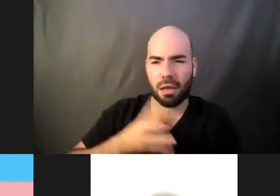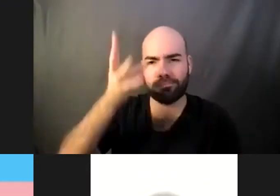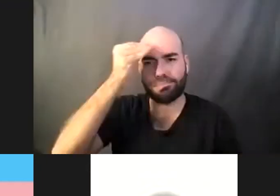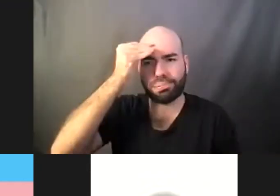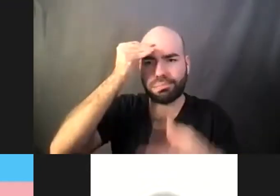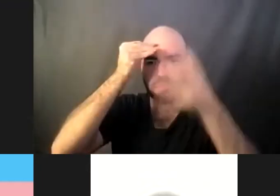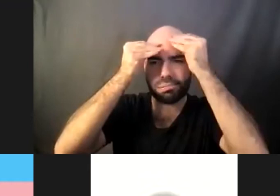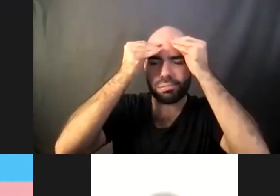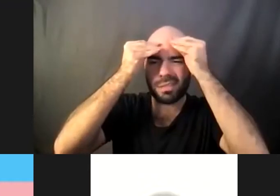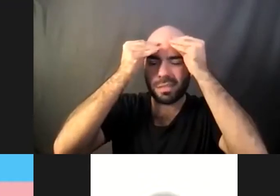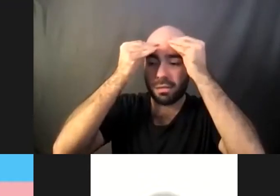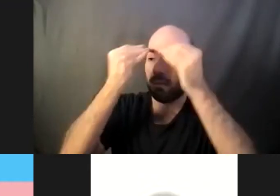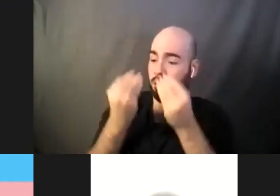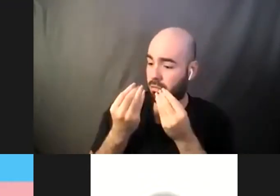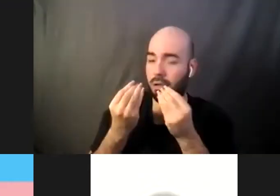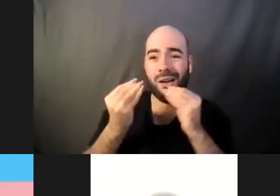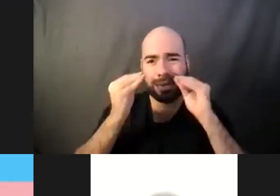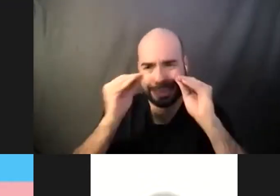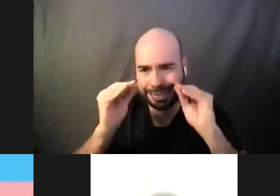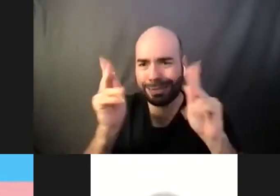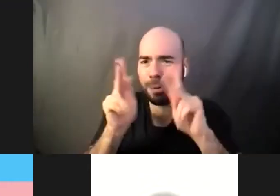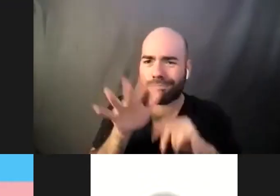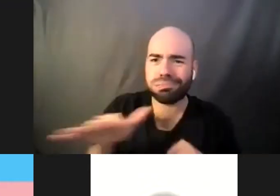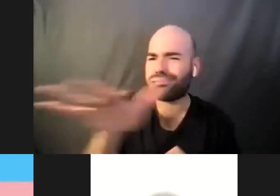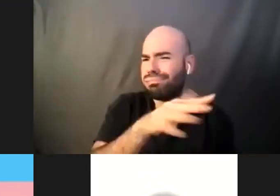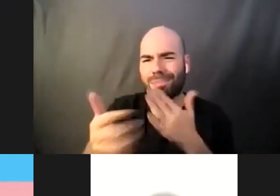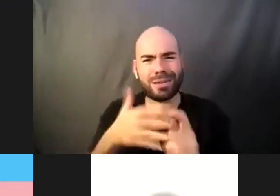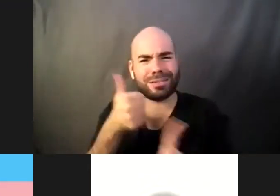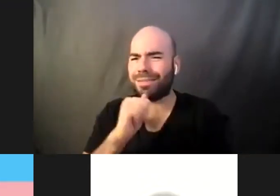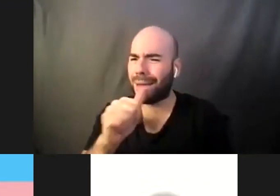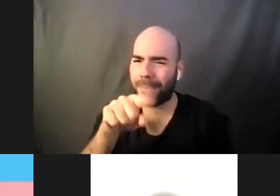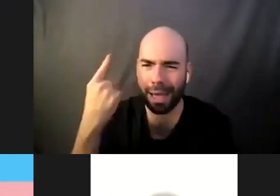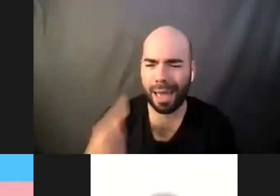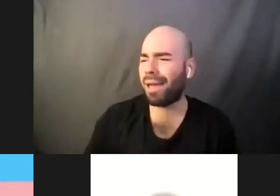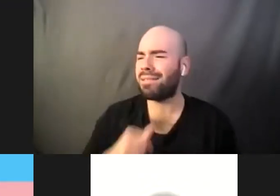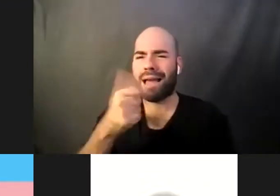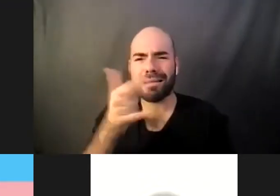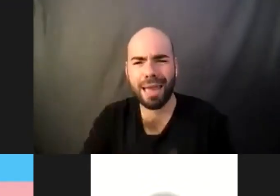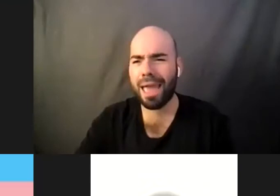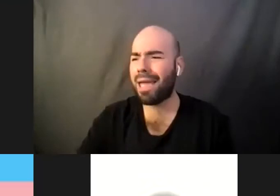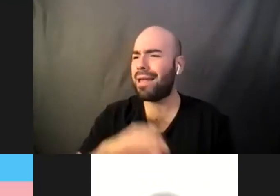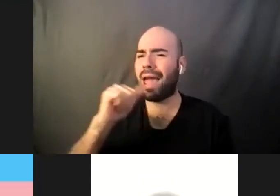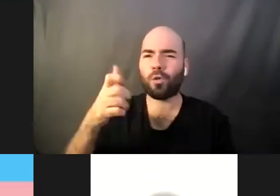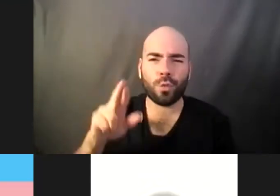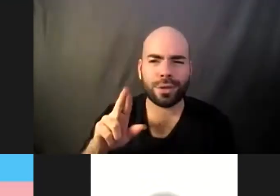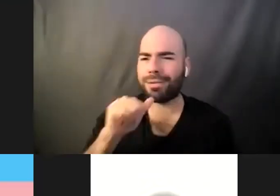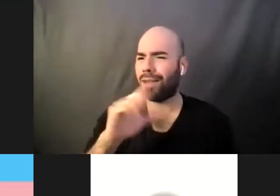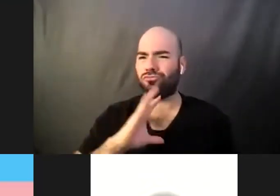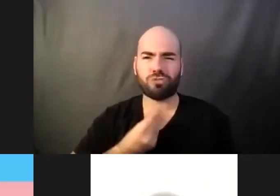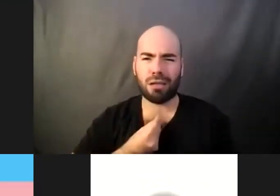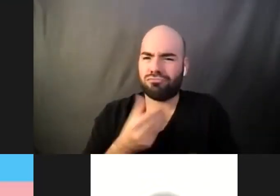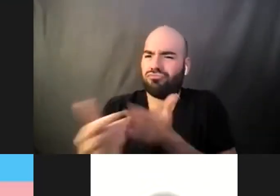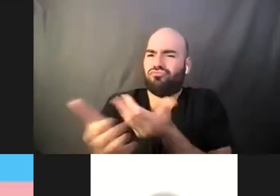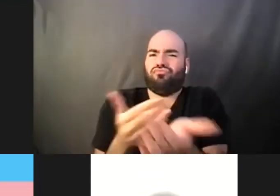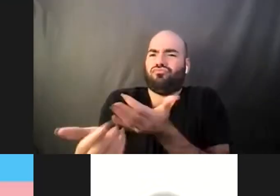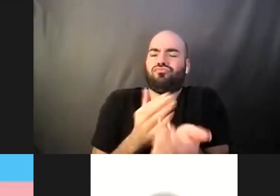anybody who's not, even if you're not Black, gay, queer, trans, what have you. It's the importance